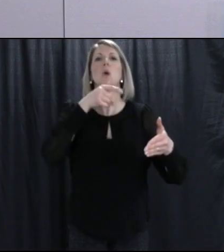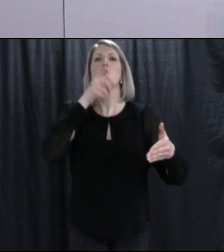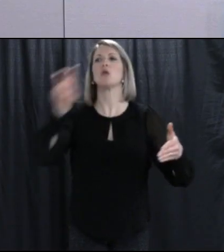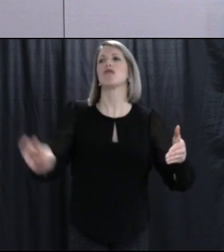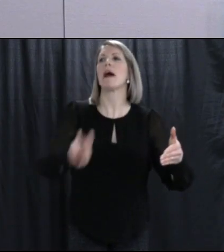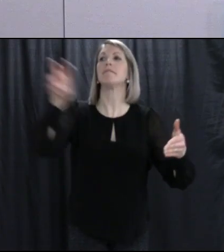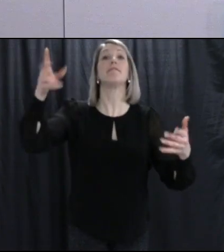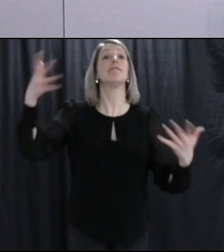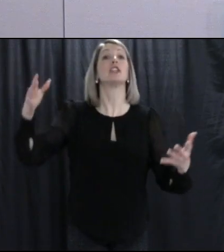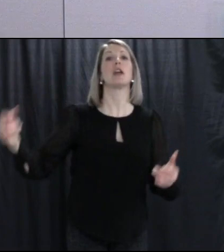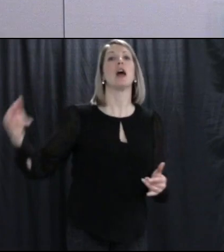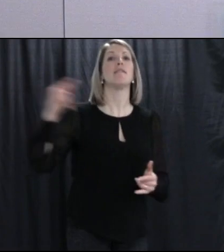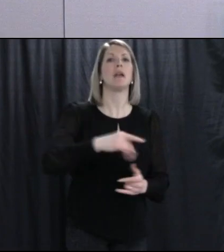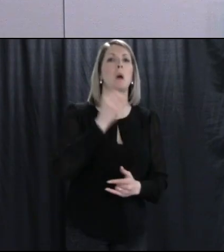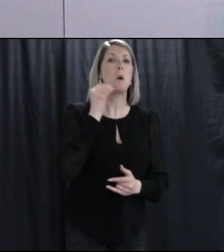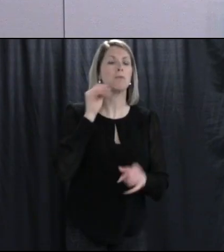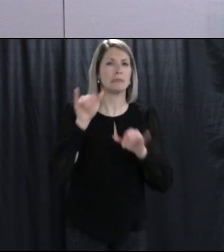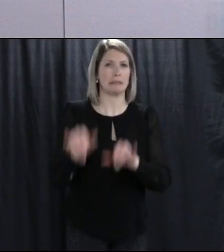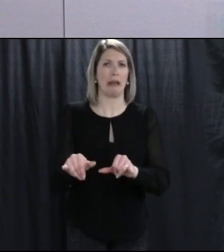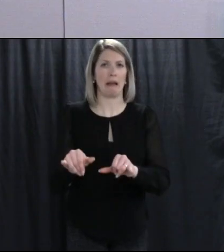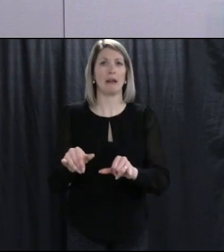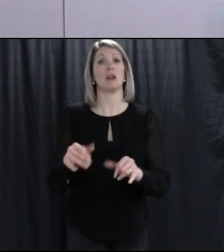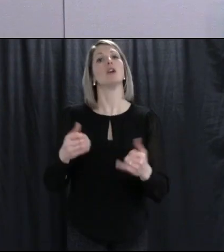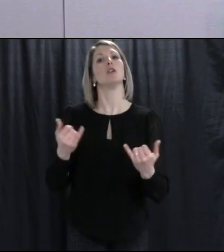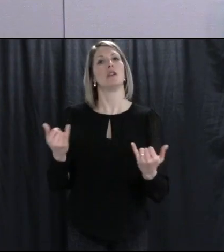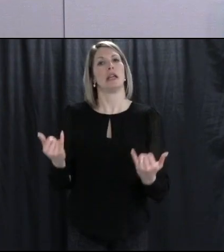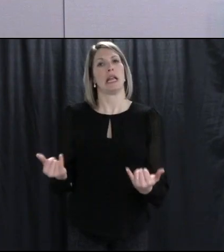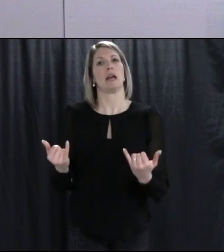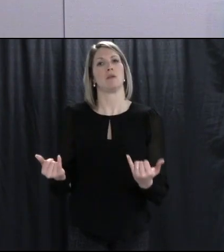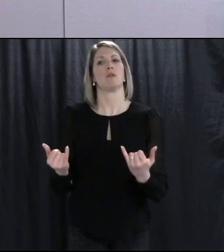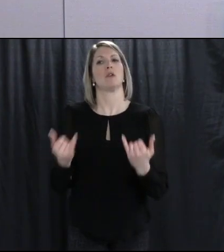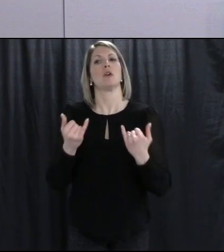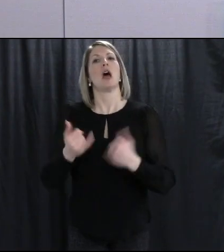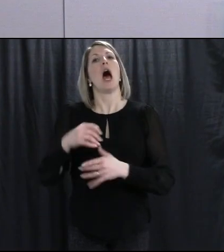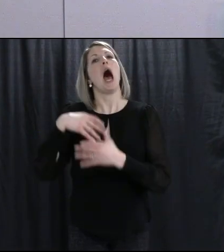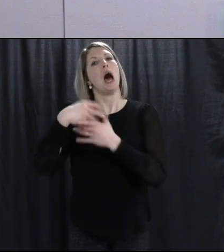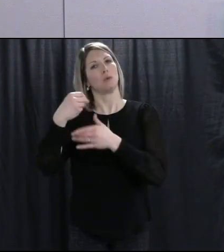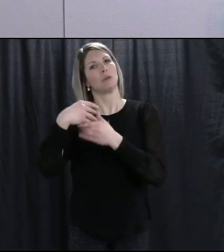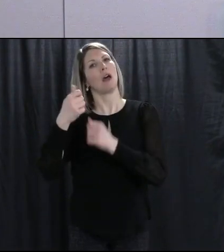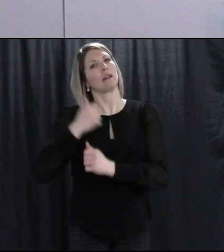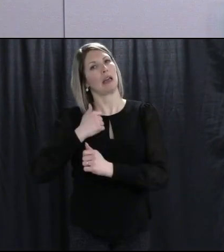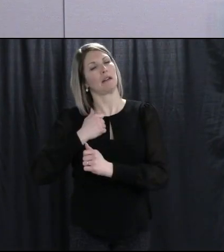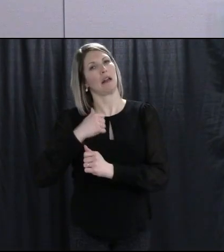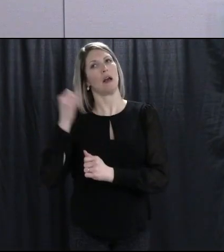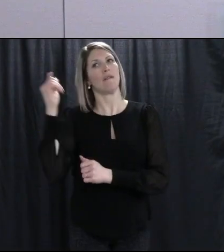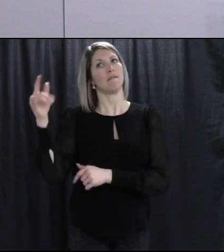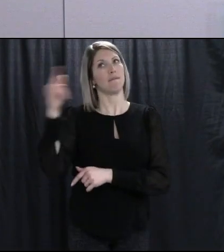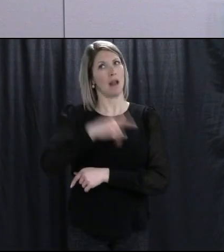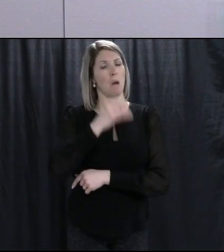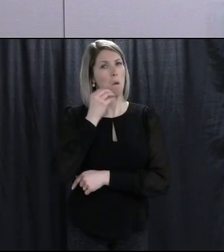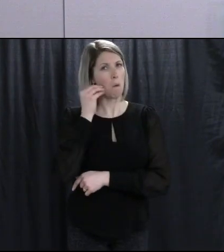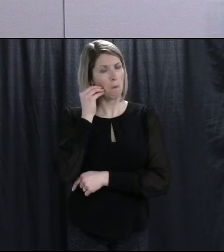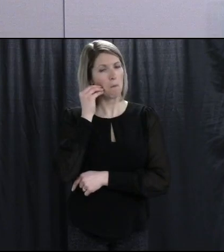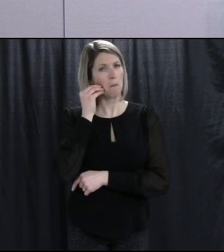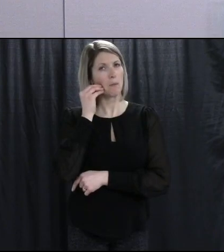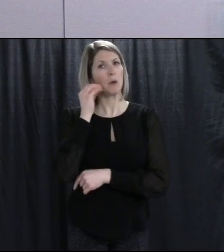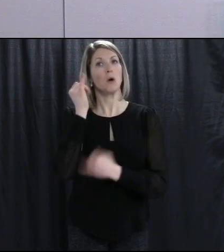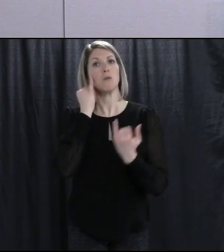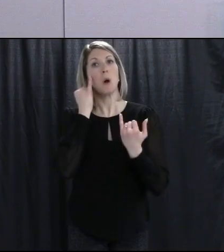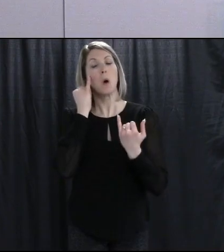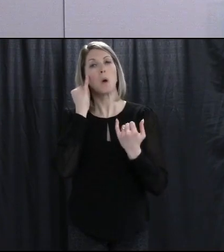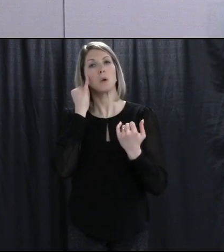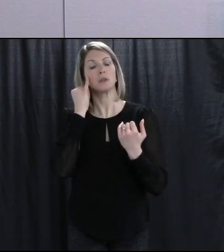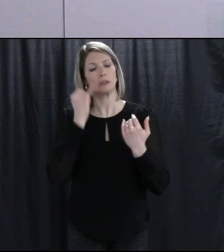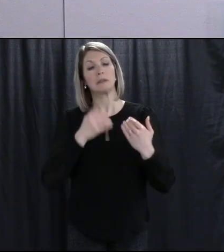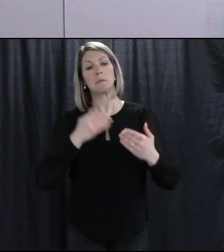this virus. Obviously, we're watching the situation closely, and if we see that change in the coming days, then we